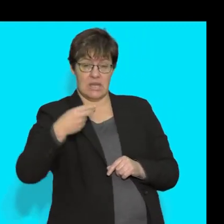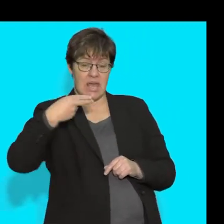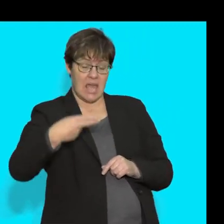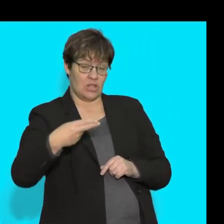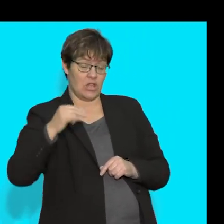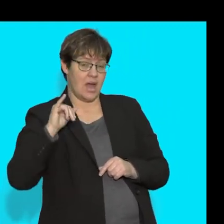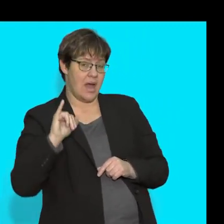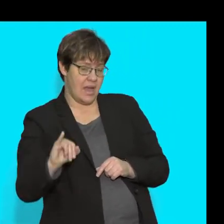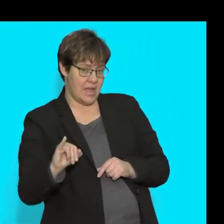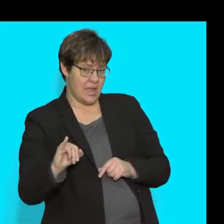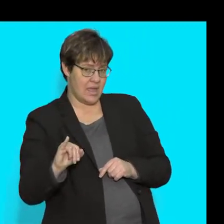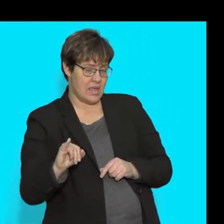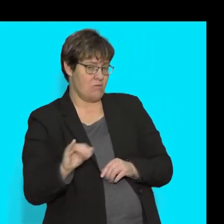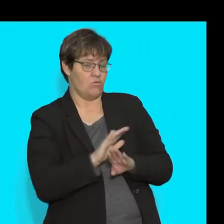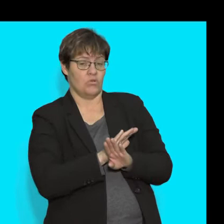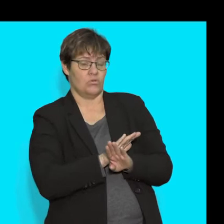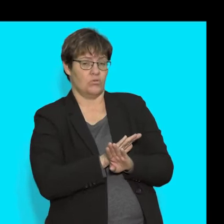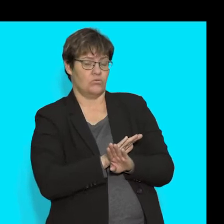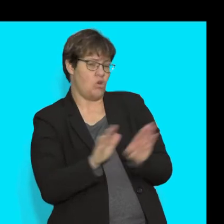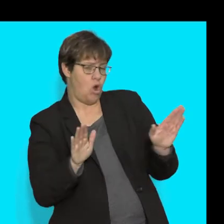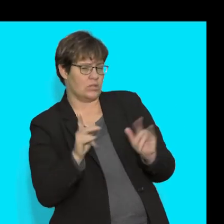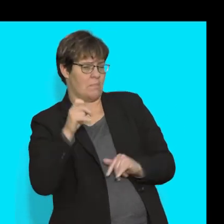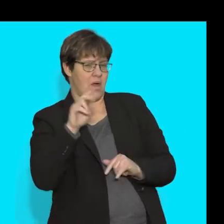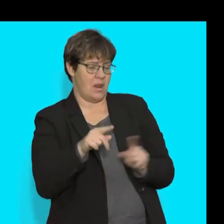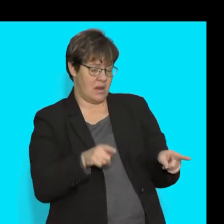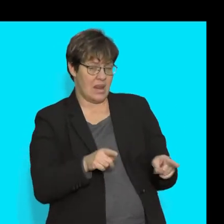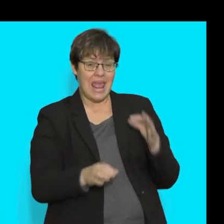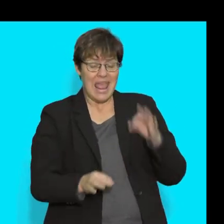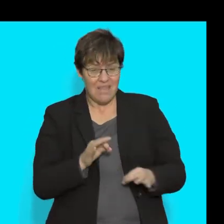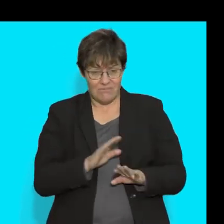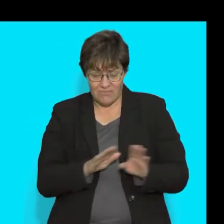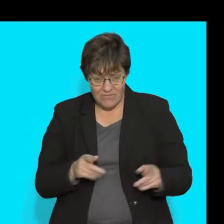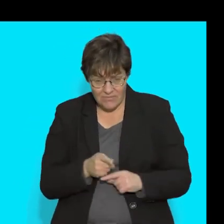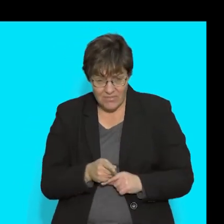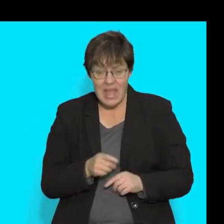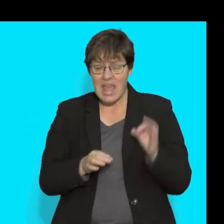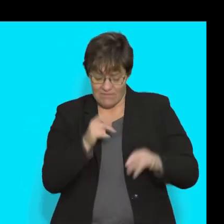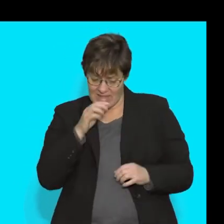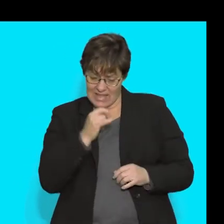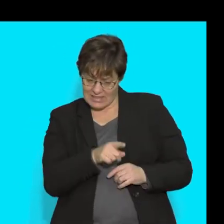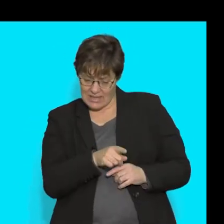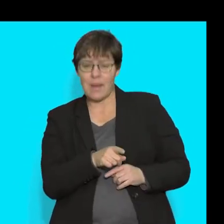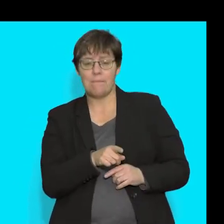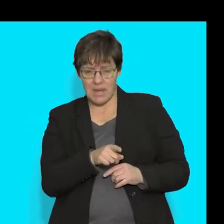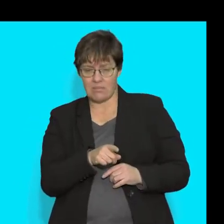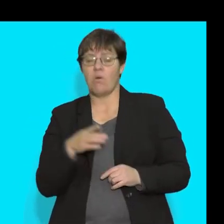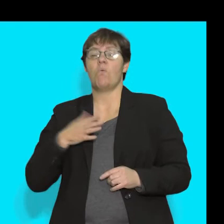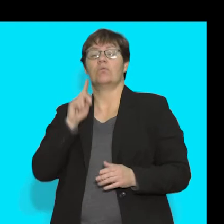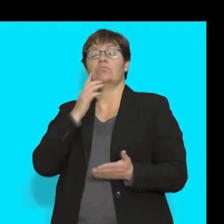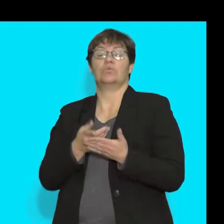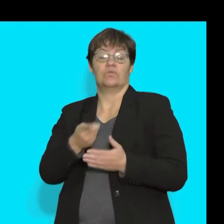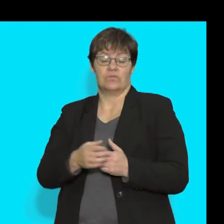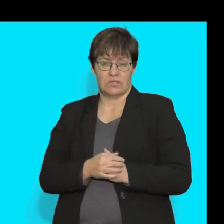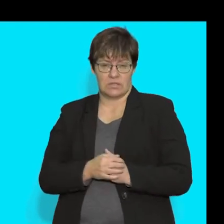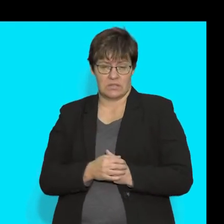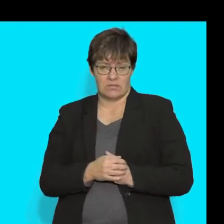JGHI is not a parallelogram or not. Because if it is, then I will have proven what they want